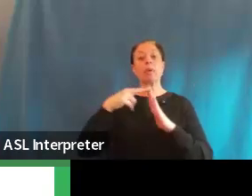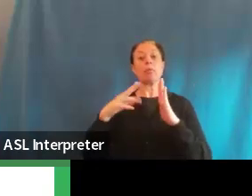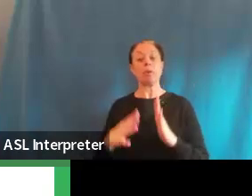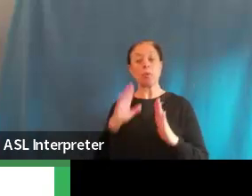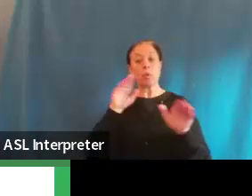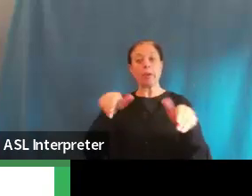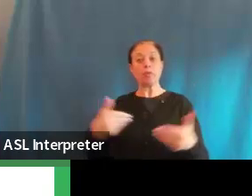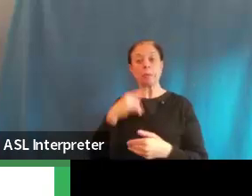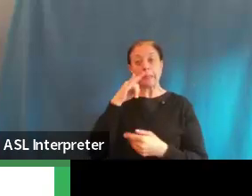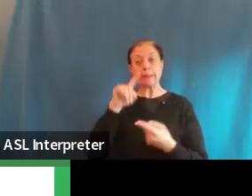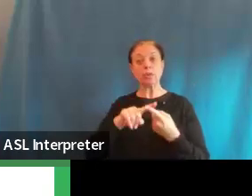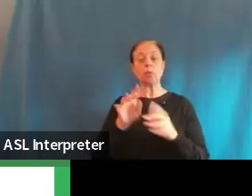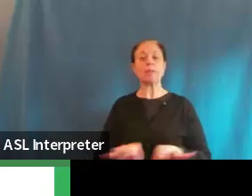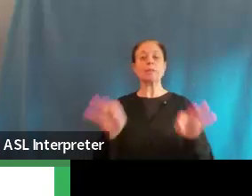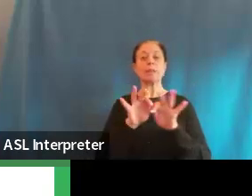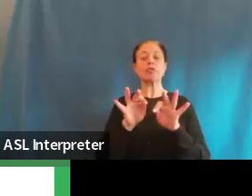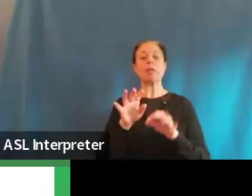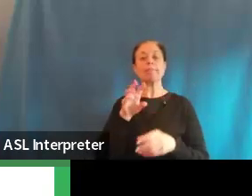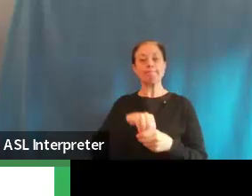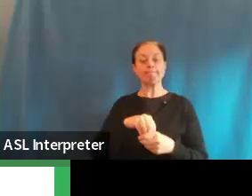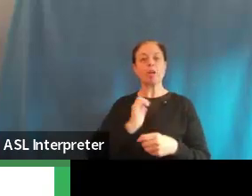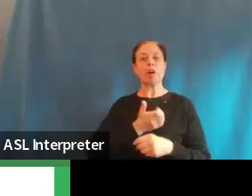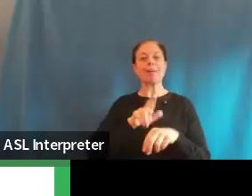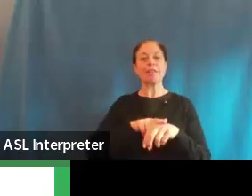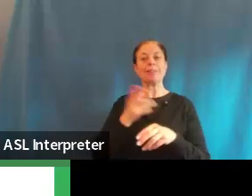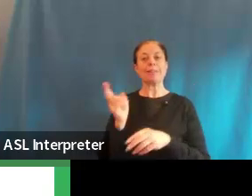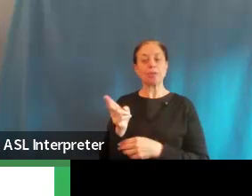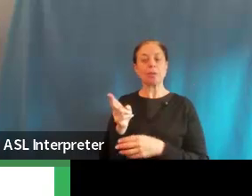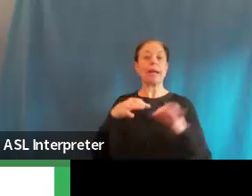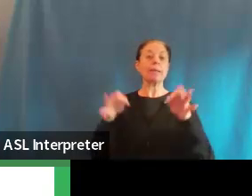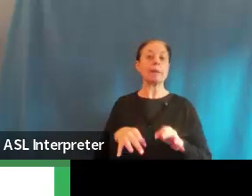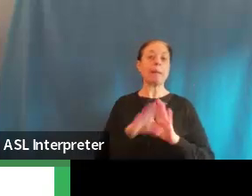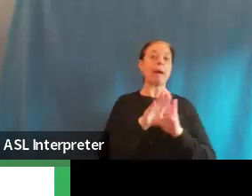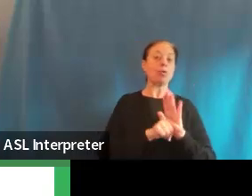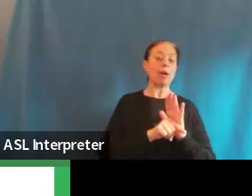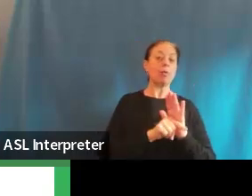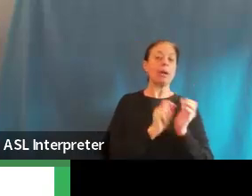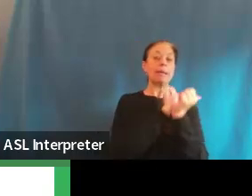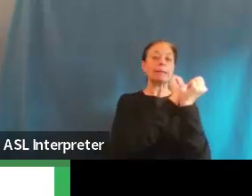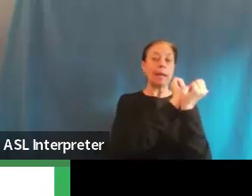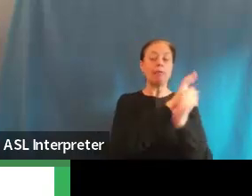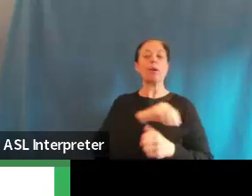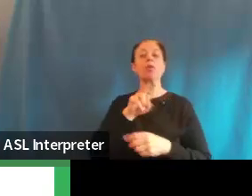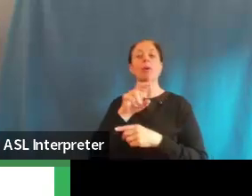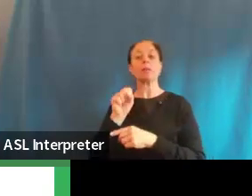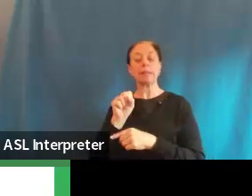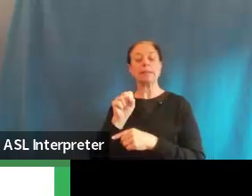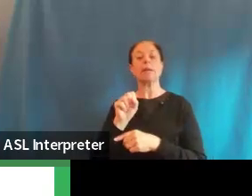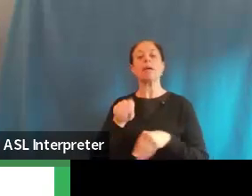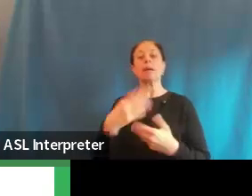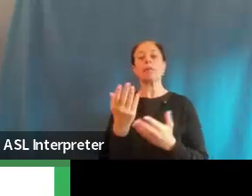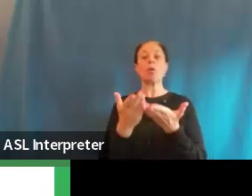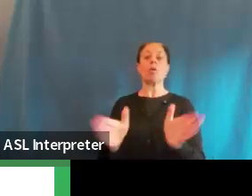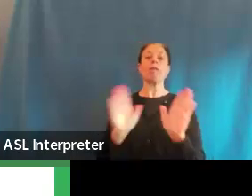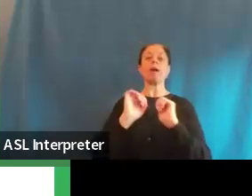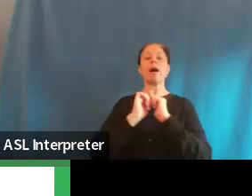introduce kids to the essential elements of this part of our nation's history, explaining the background of slavery in the United States, giving an